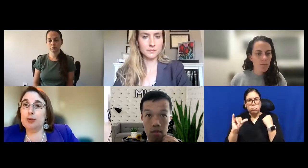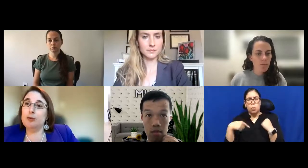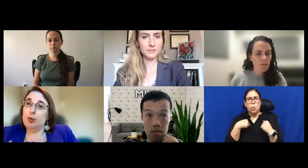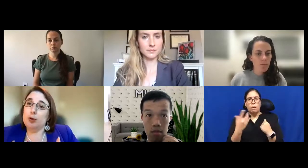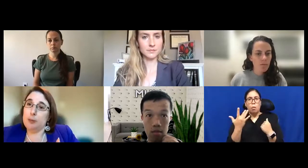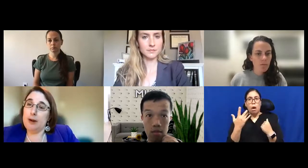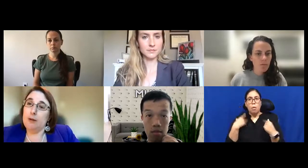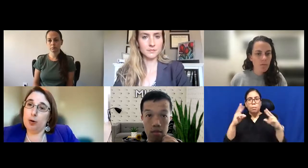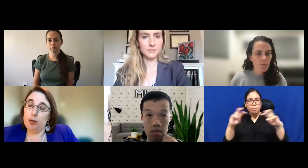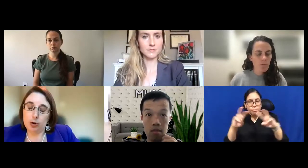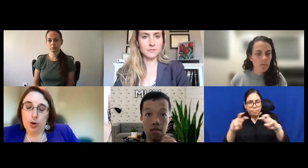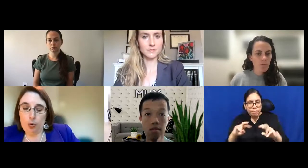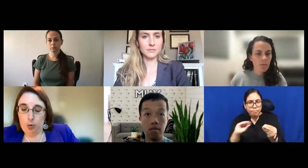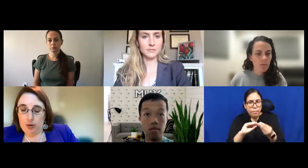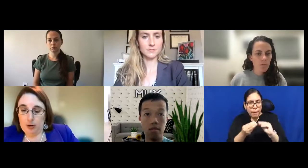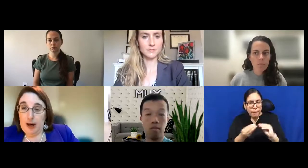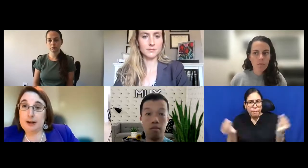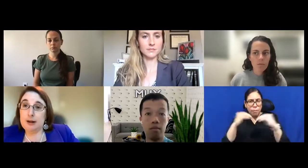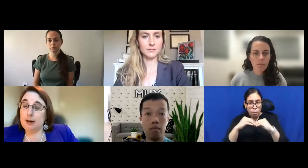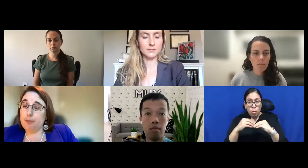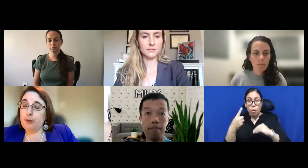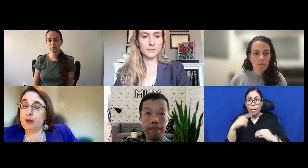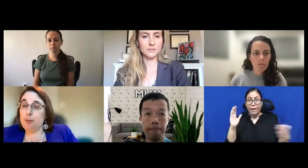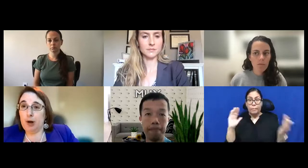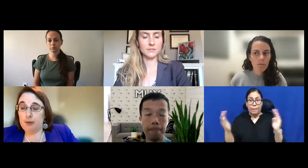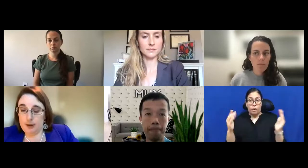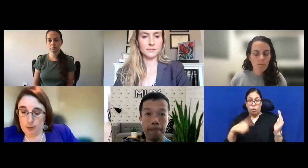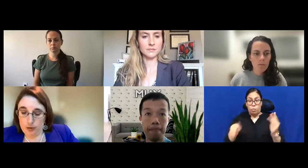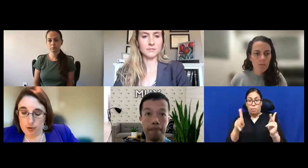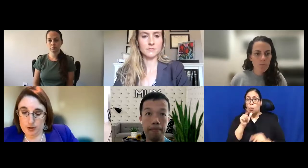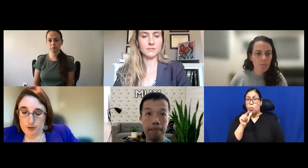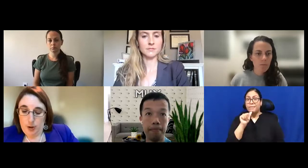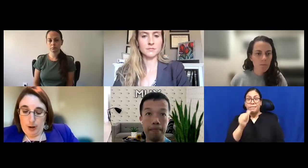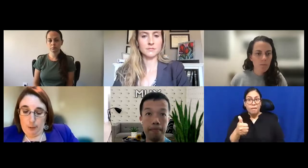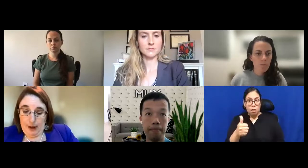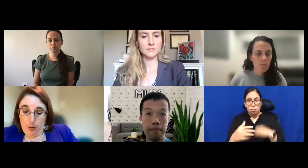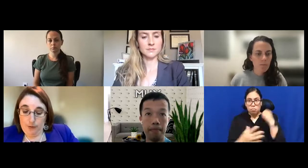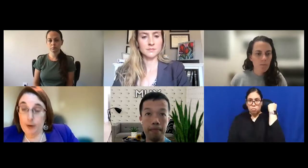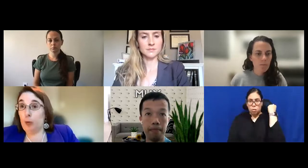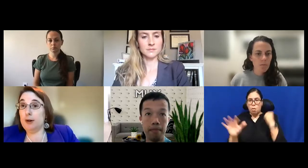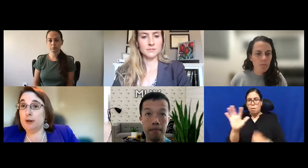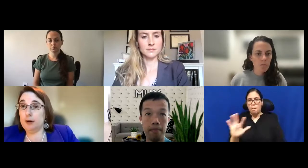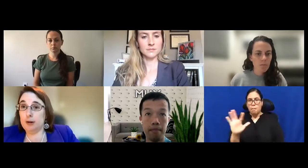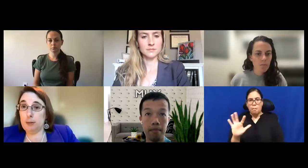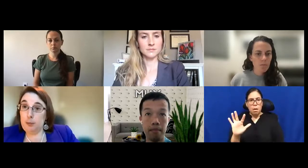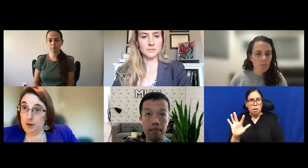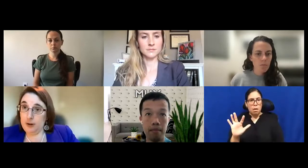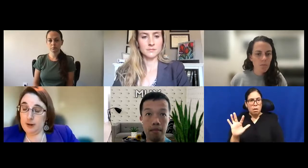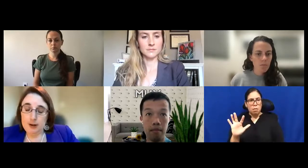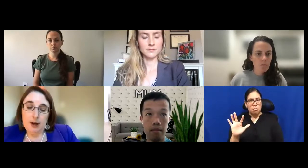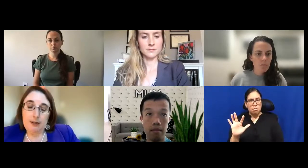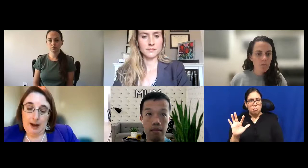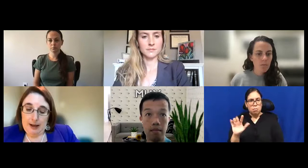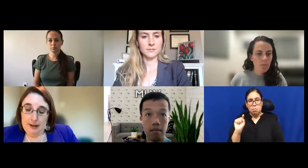numbers, is if you would compare those who were not in poverty, which is about 41